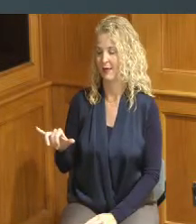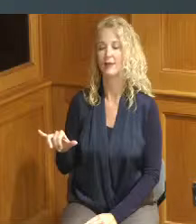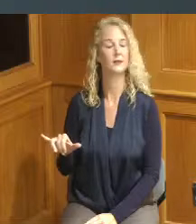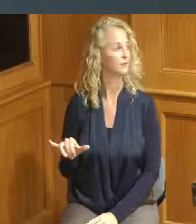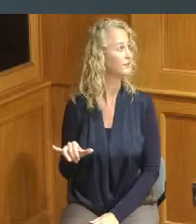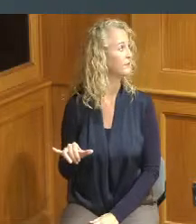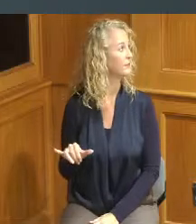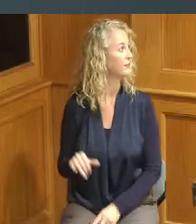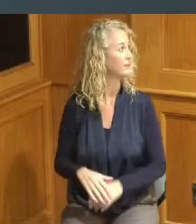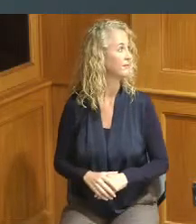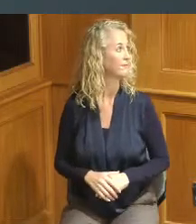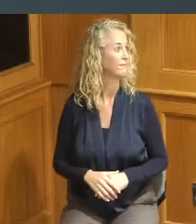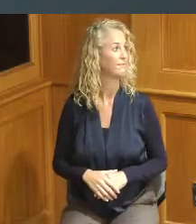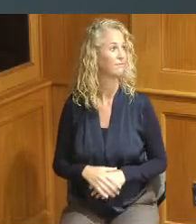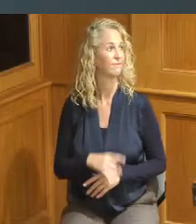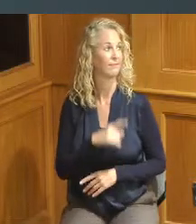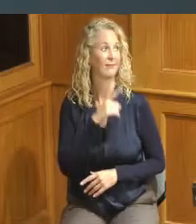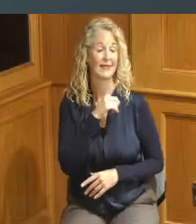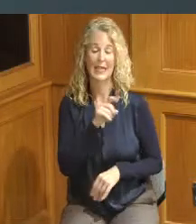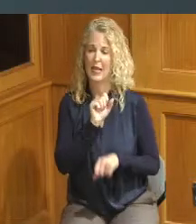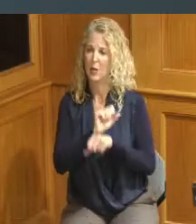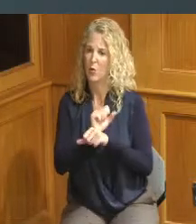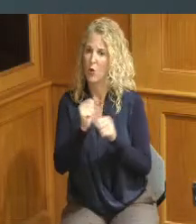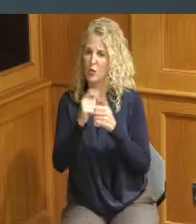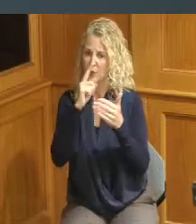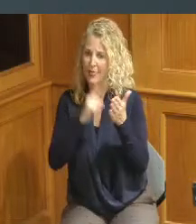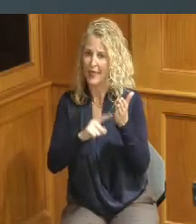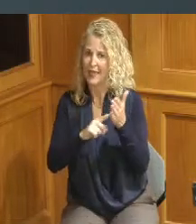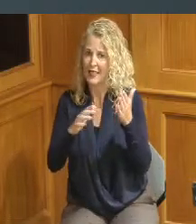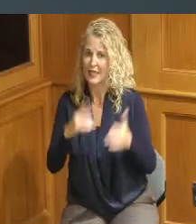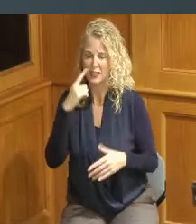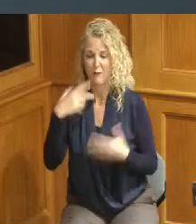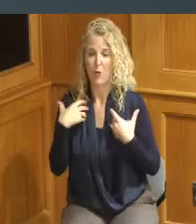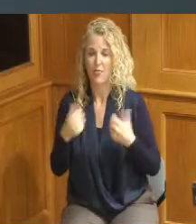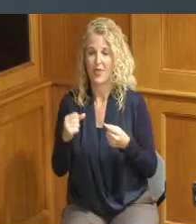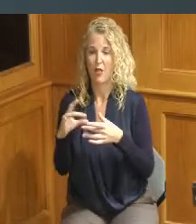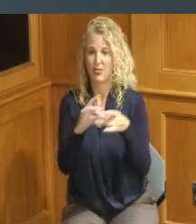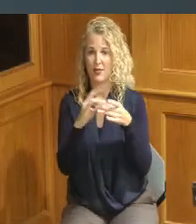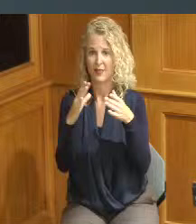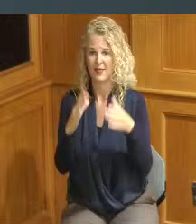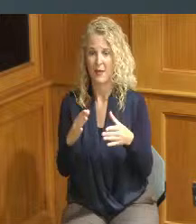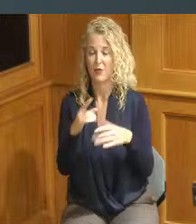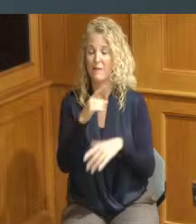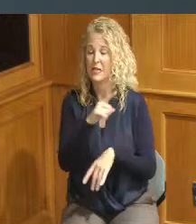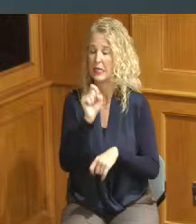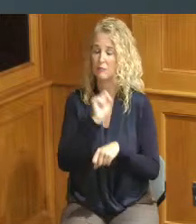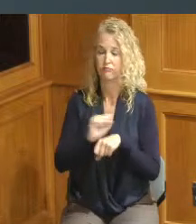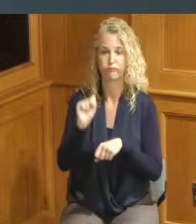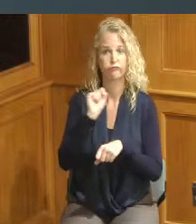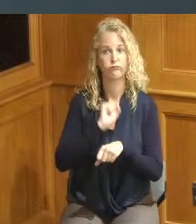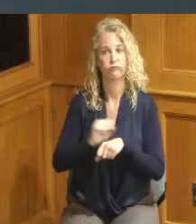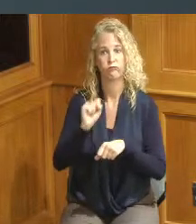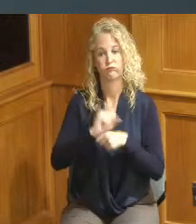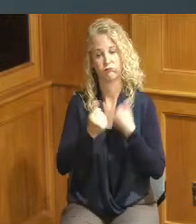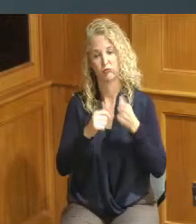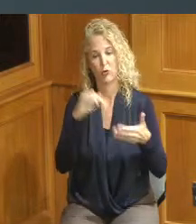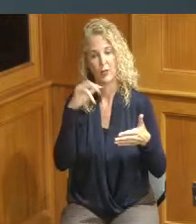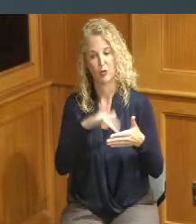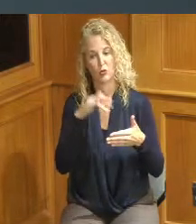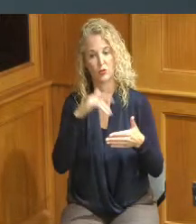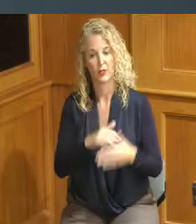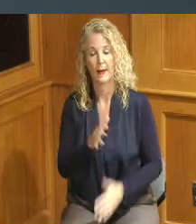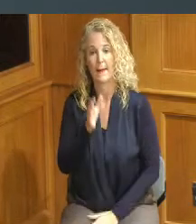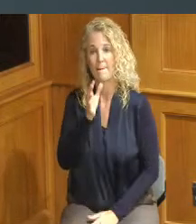Senior Manager in Analytics for the Health Collaborative. Brian has been a key component in the development of